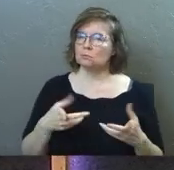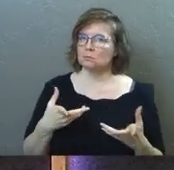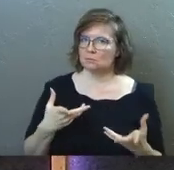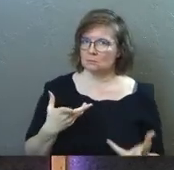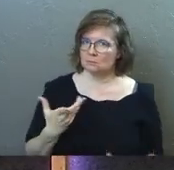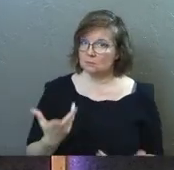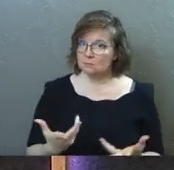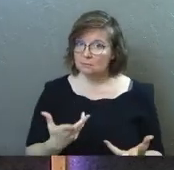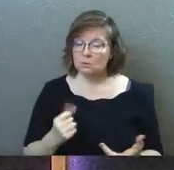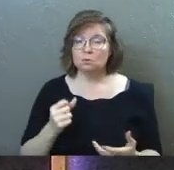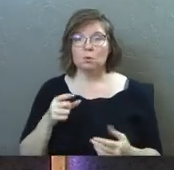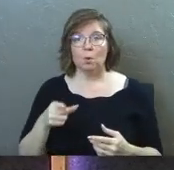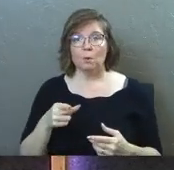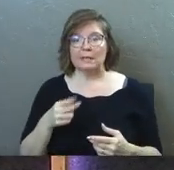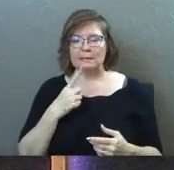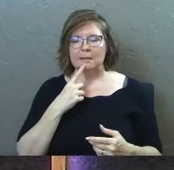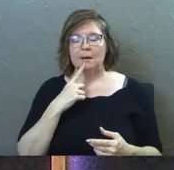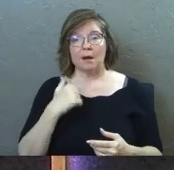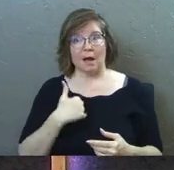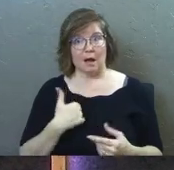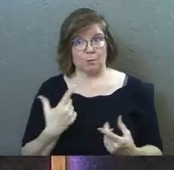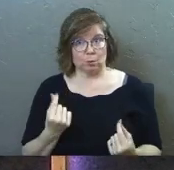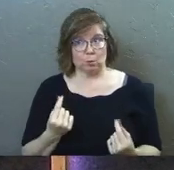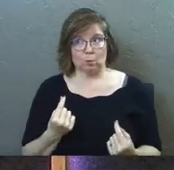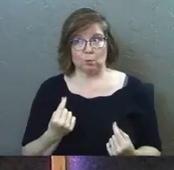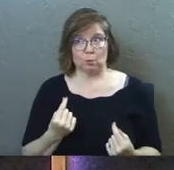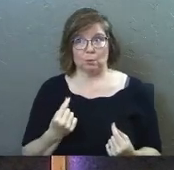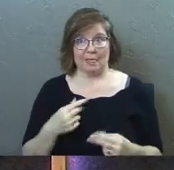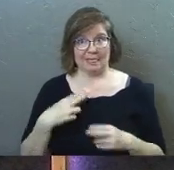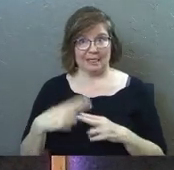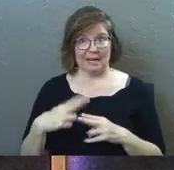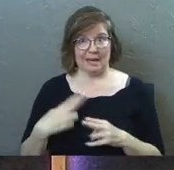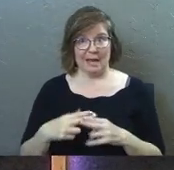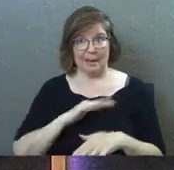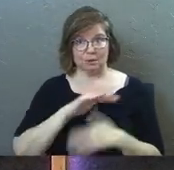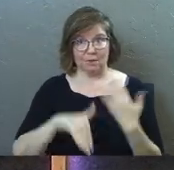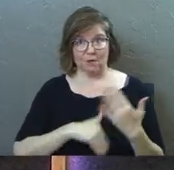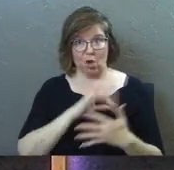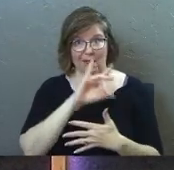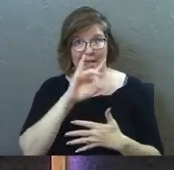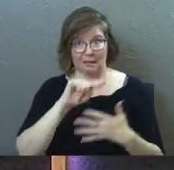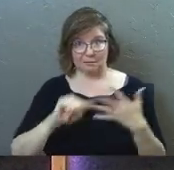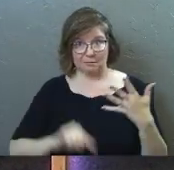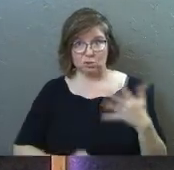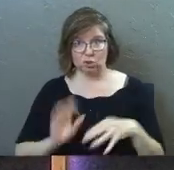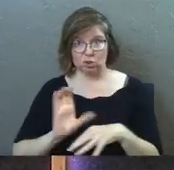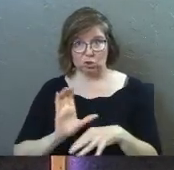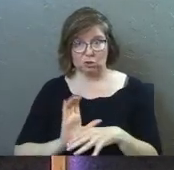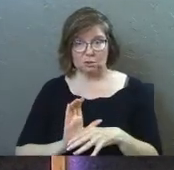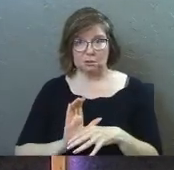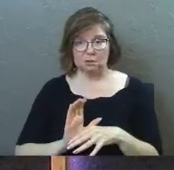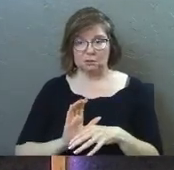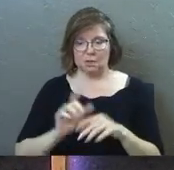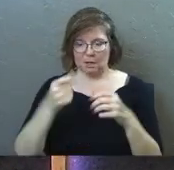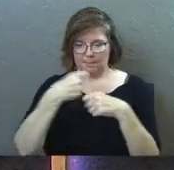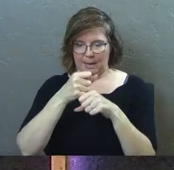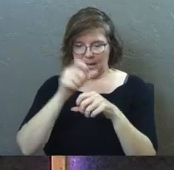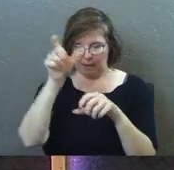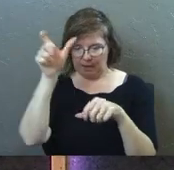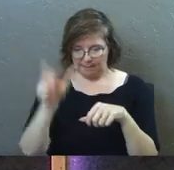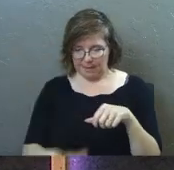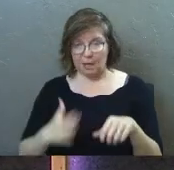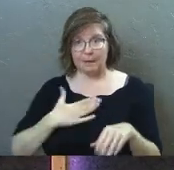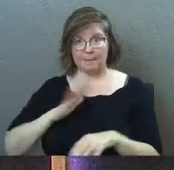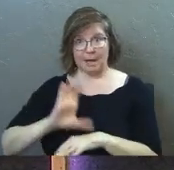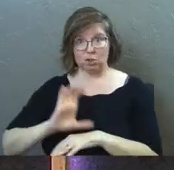And so he threw out there, he said, I'm going to take the names of all your churches and I'm going to put them on a banner in